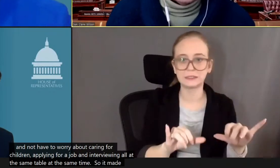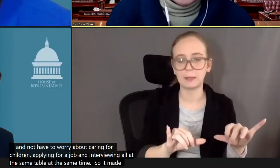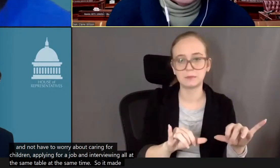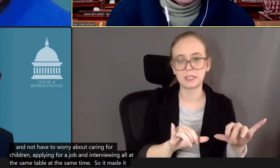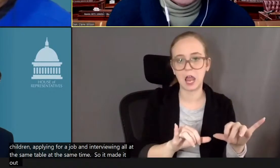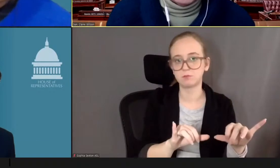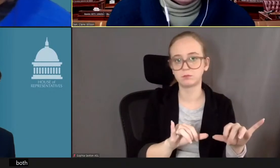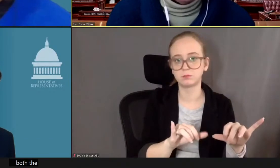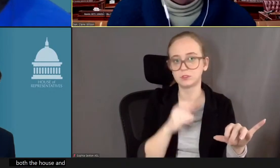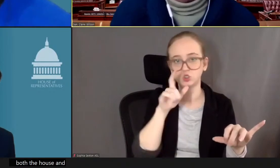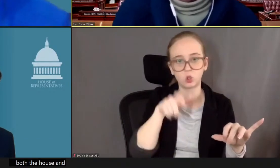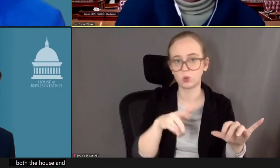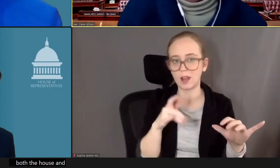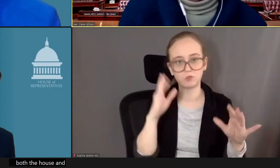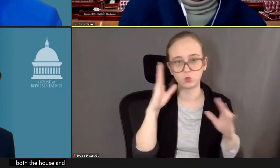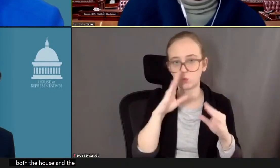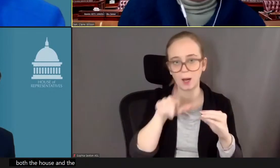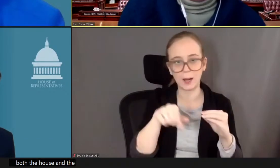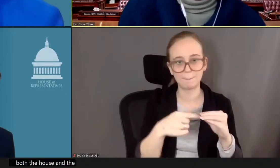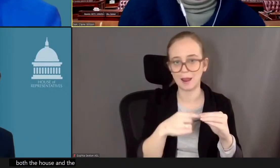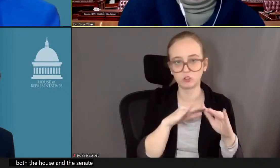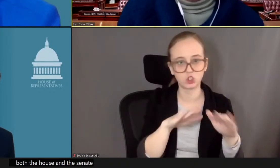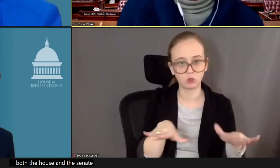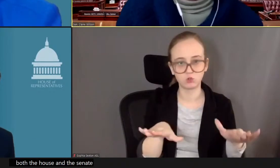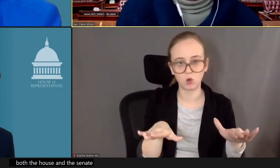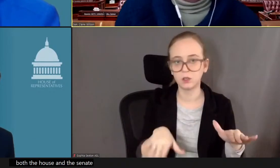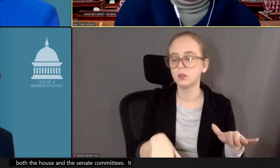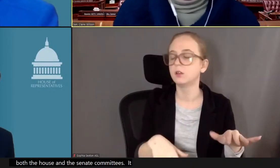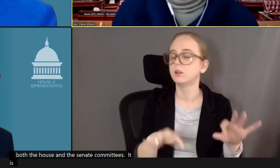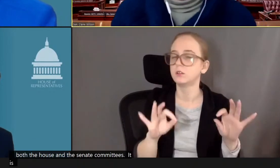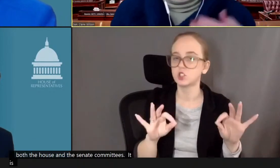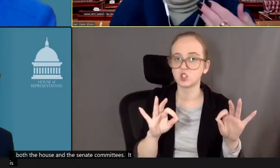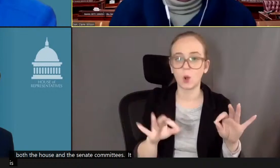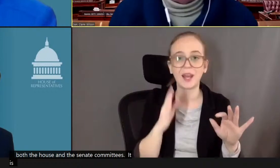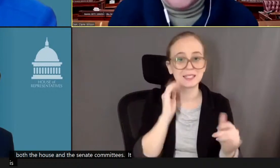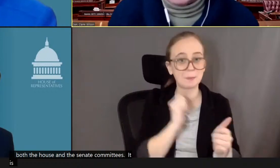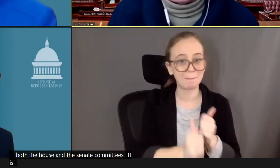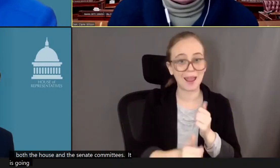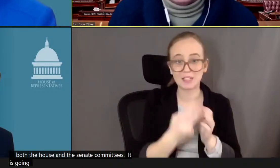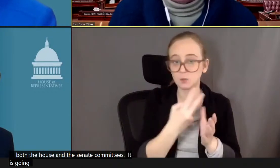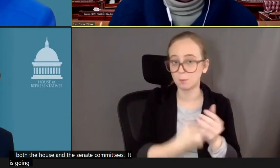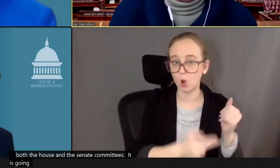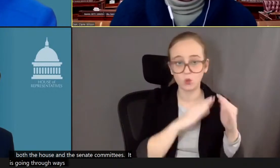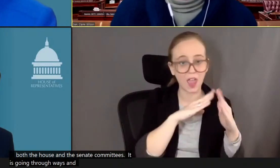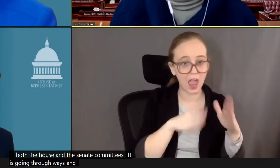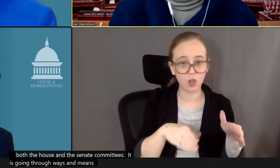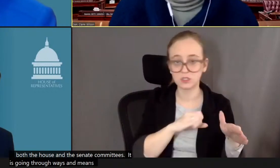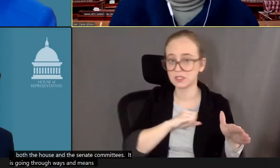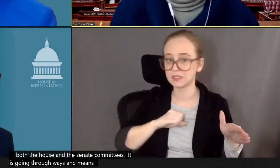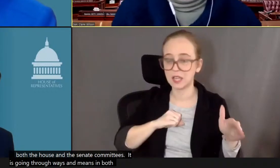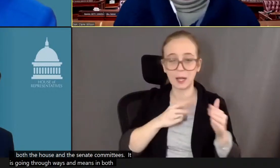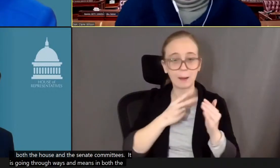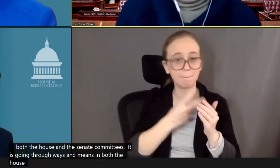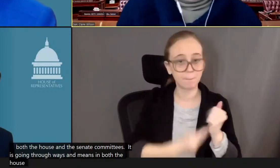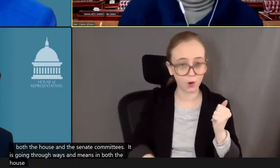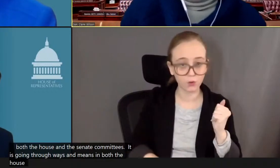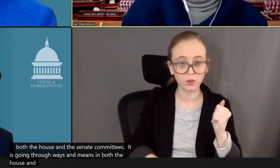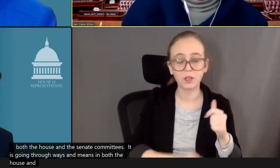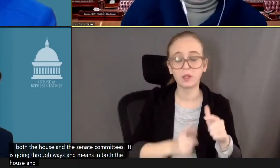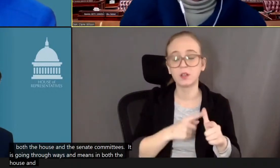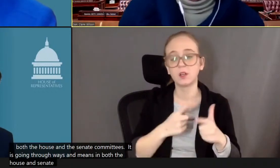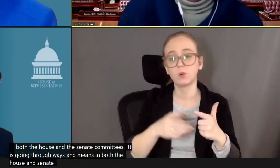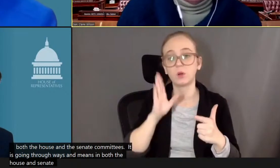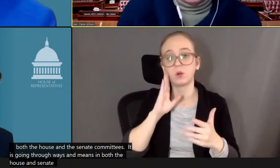House and the Senate committees. It is going through Ways and Means in both the House and the Senate on Tuesday.